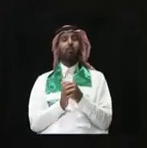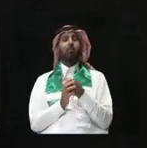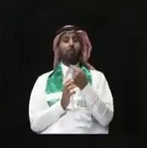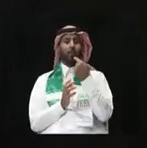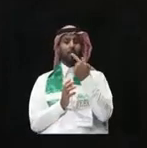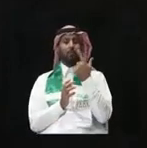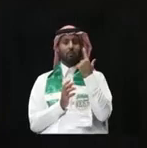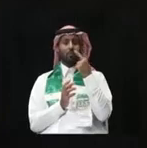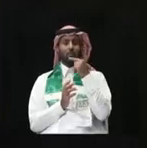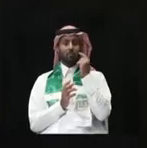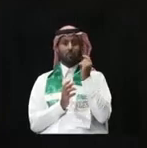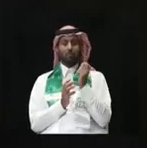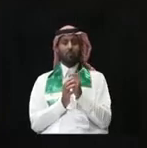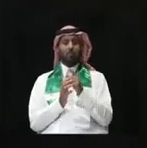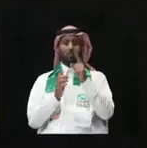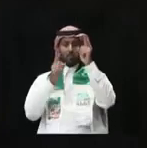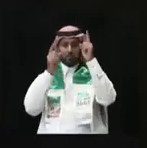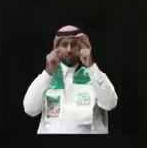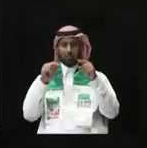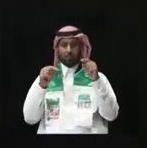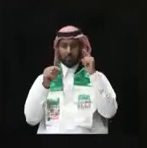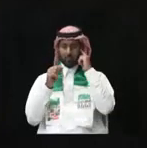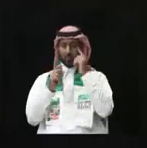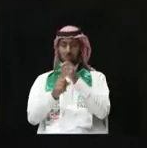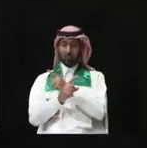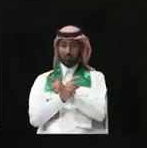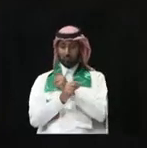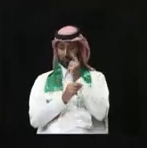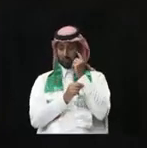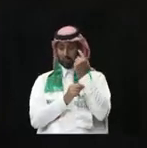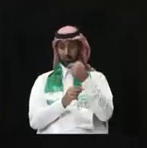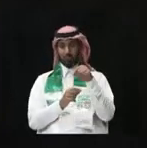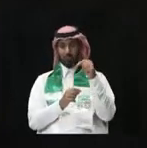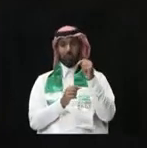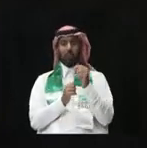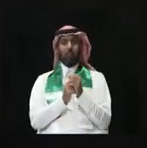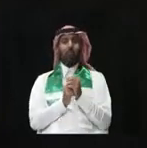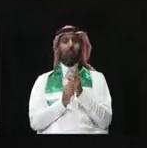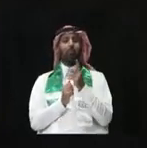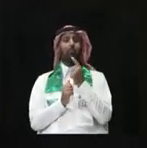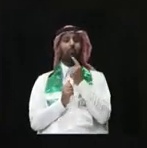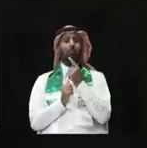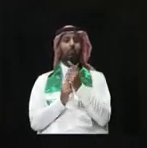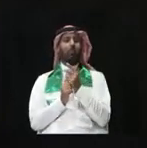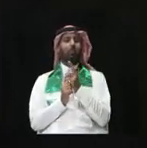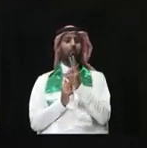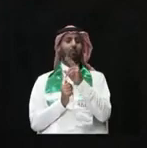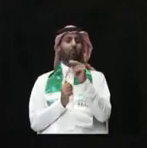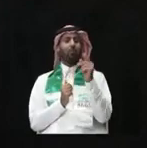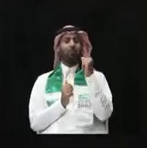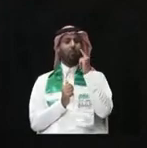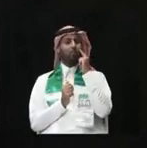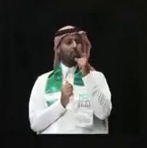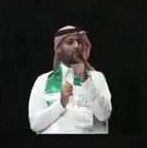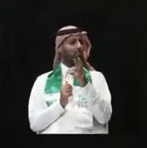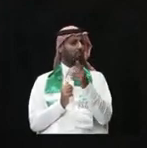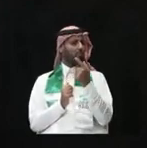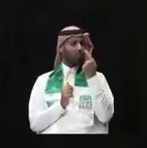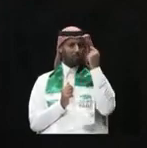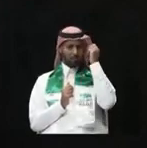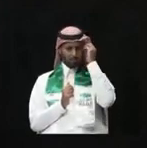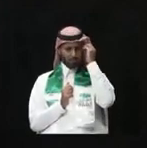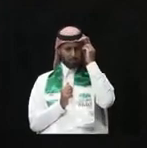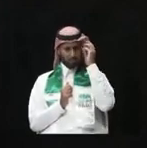the Arabian swords. What are the connotations? What are the symbolism that we got in